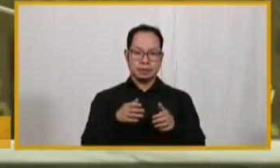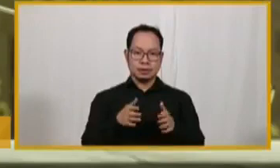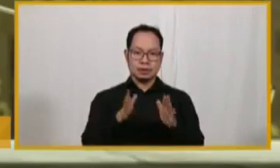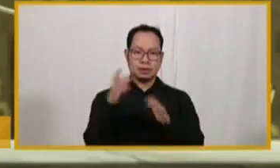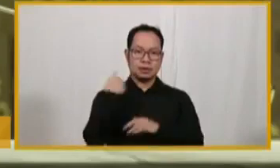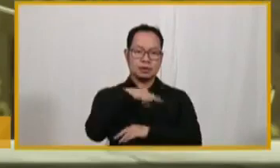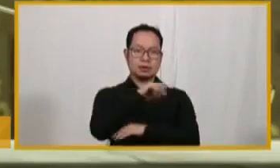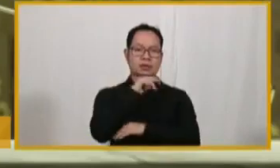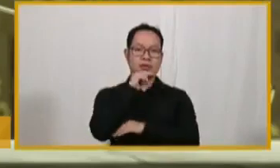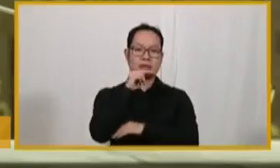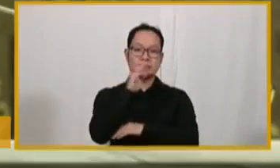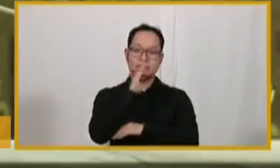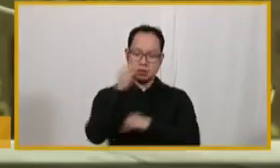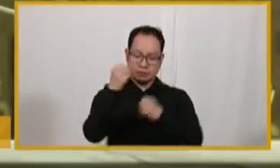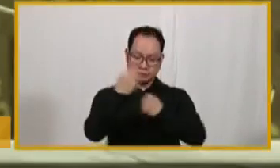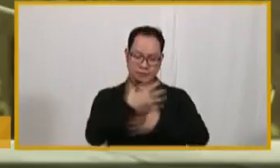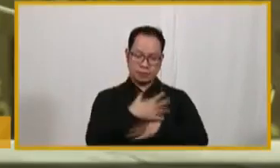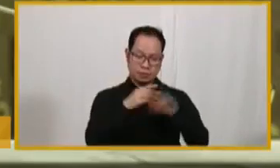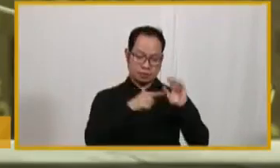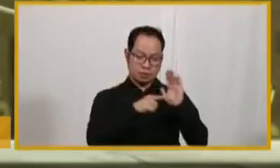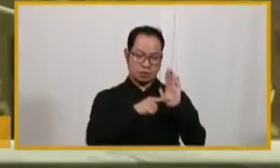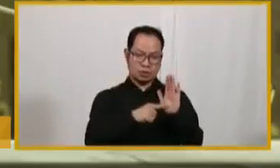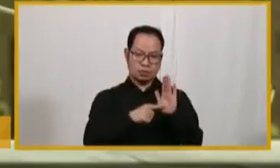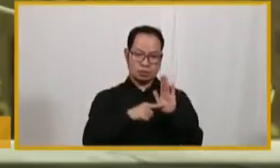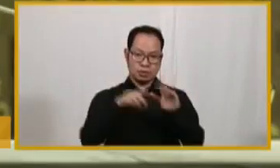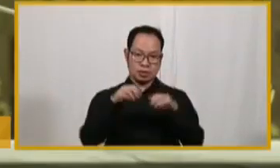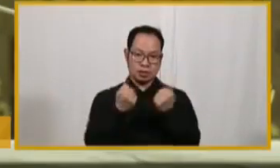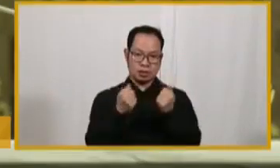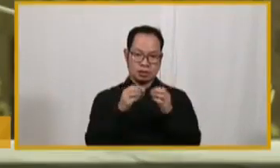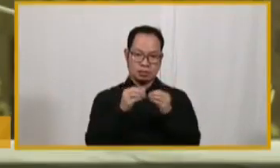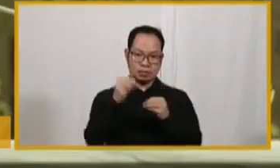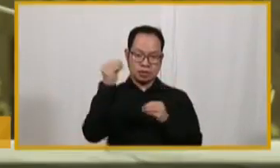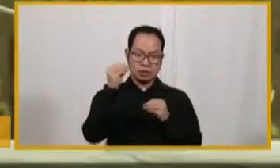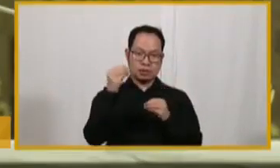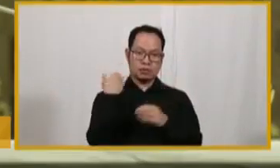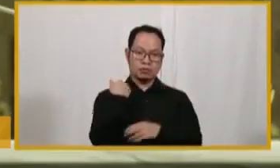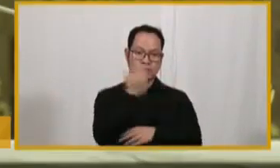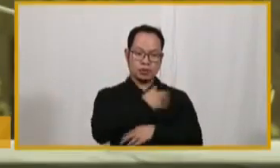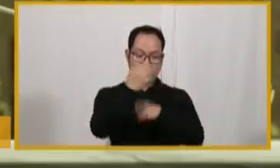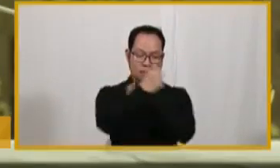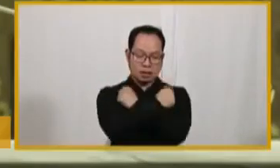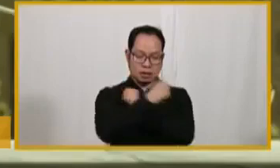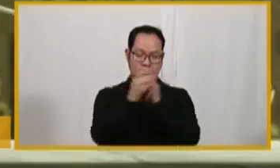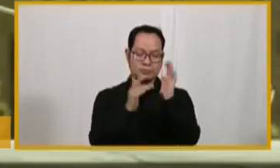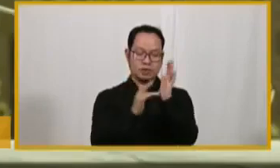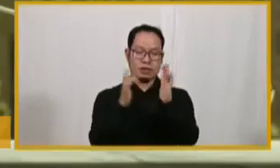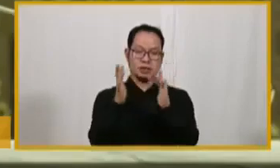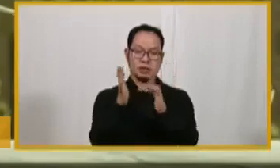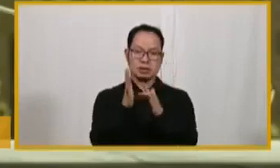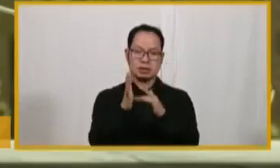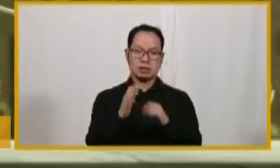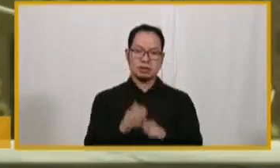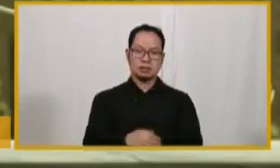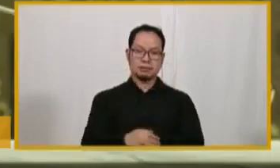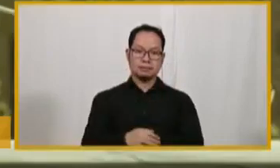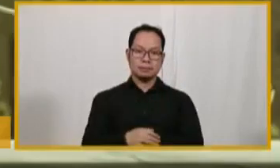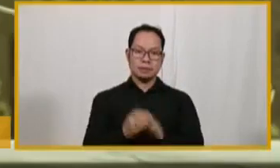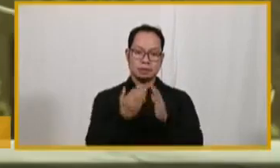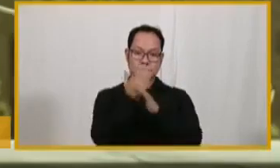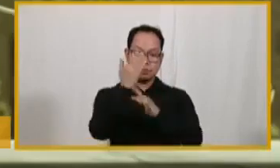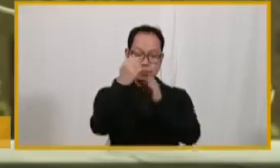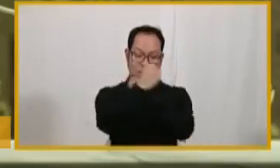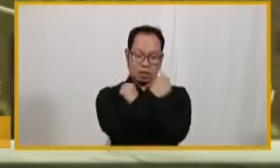Let us not be afraid to show how much we love Jesus by